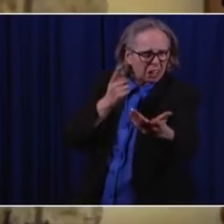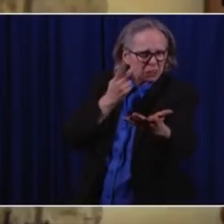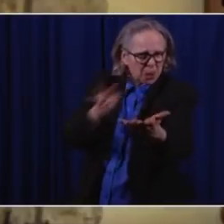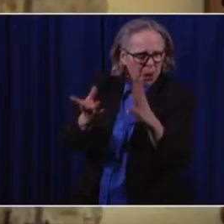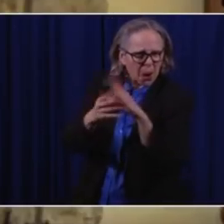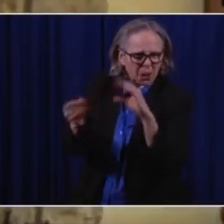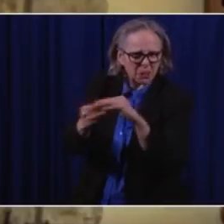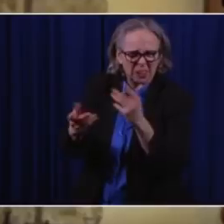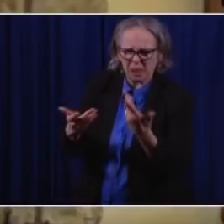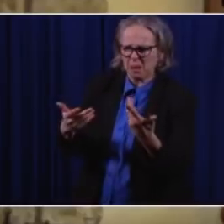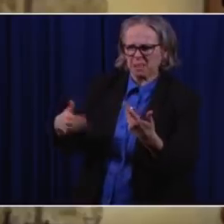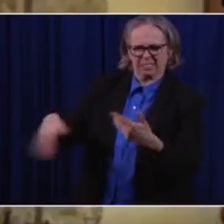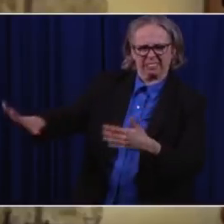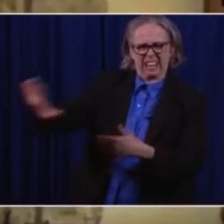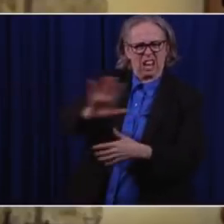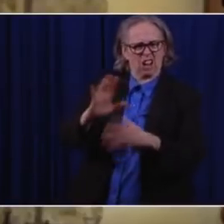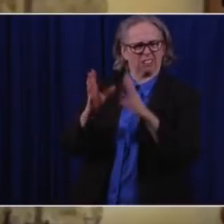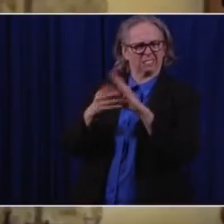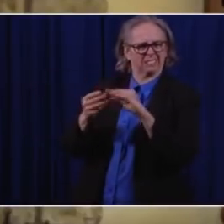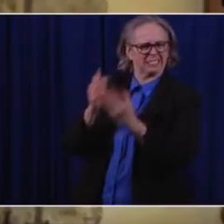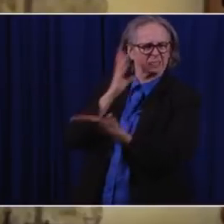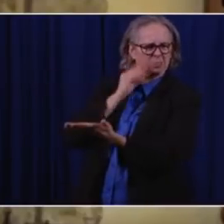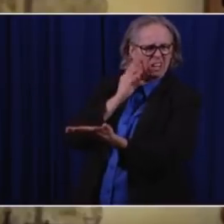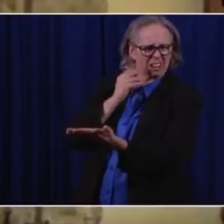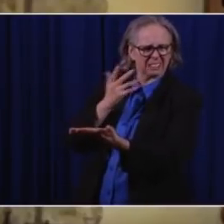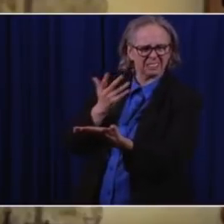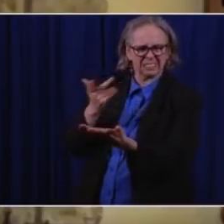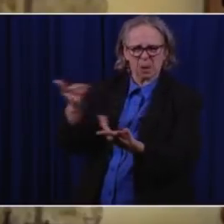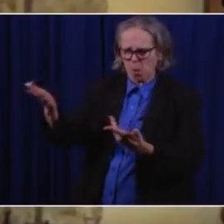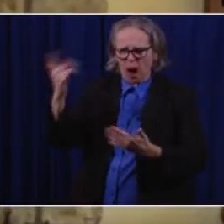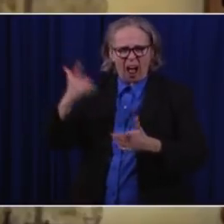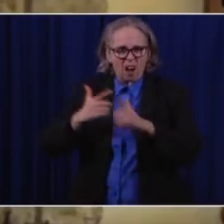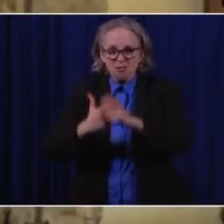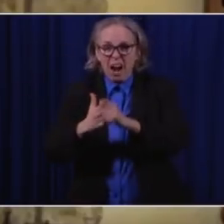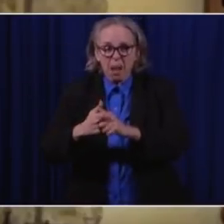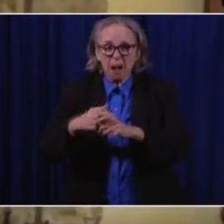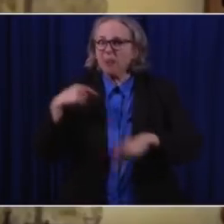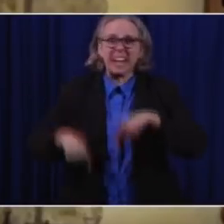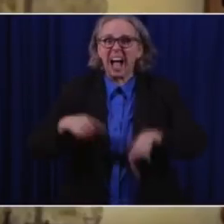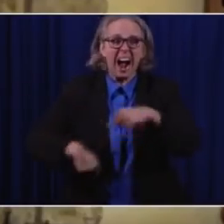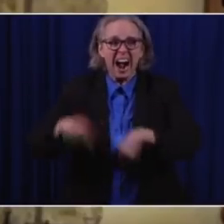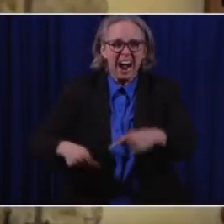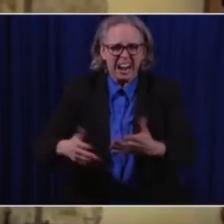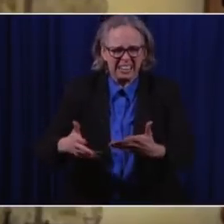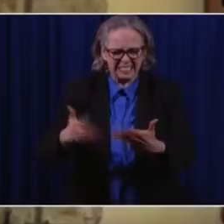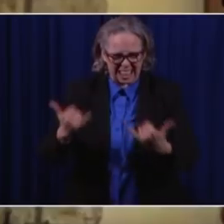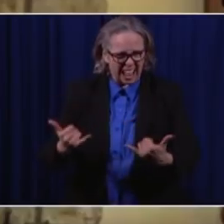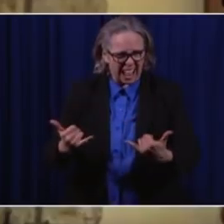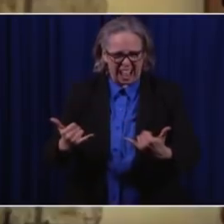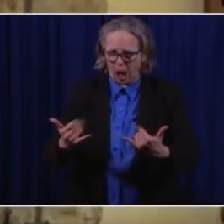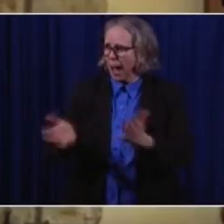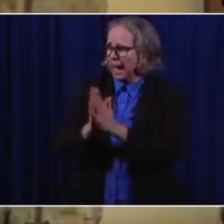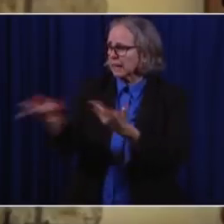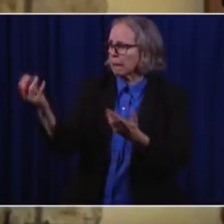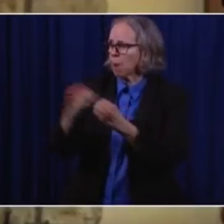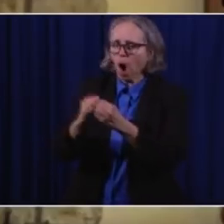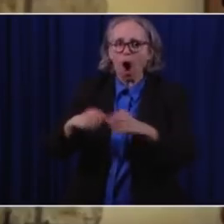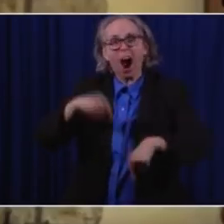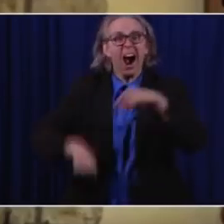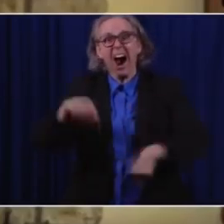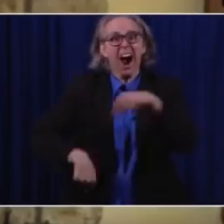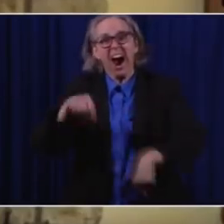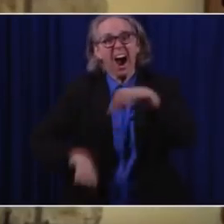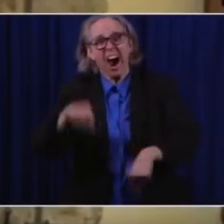we've asked to run a marathon, and now we're asking them to run another marathon or a Alaskan dog sled